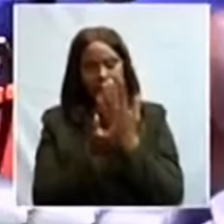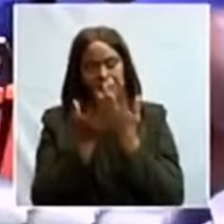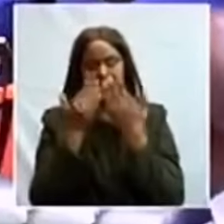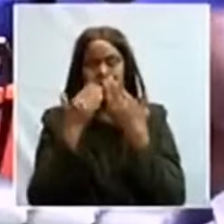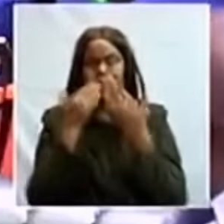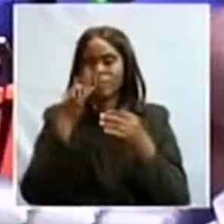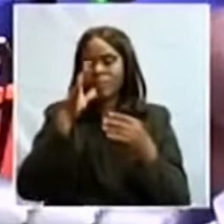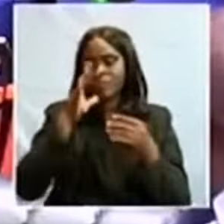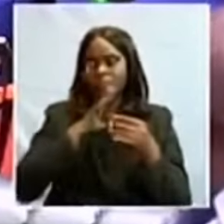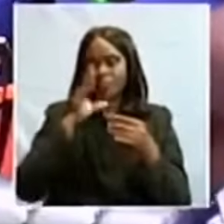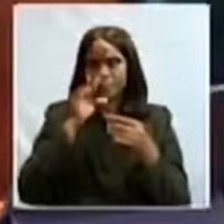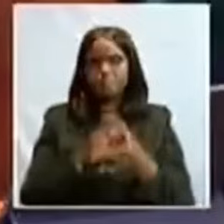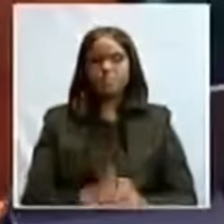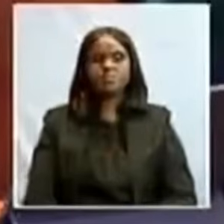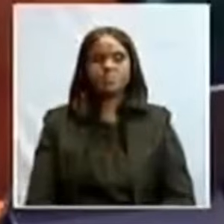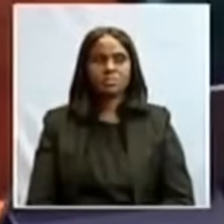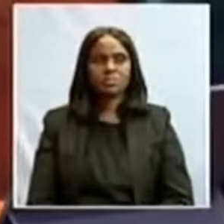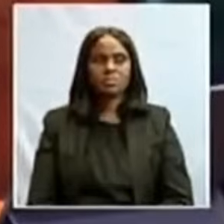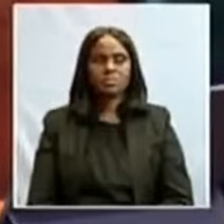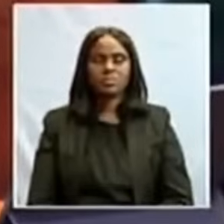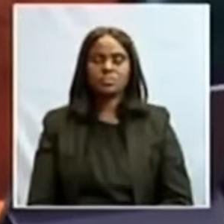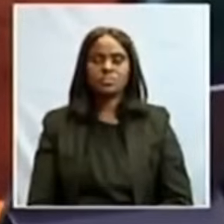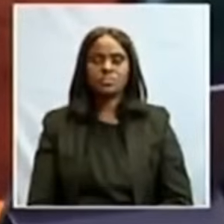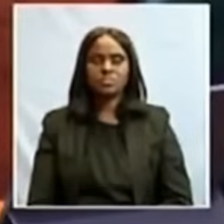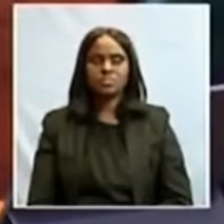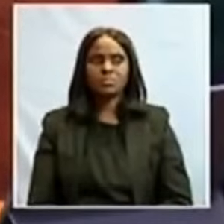Speaker. Yeah.